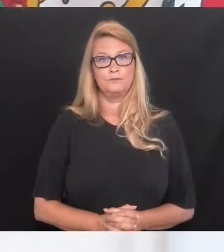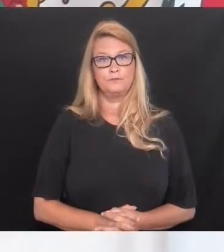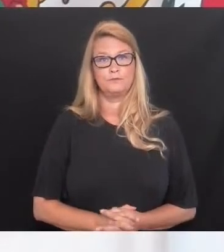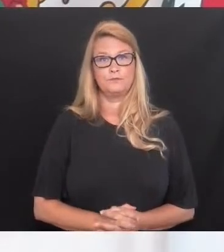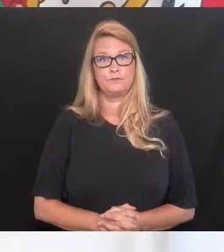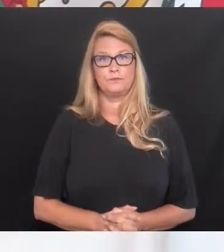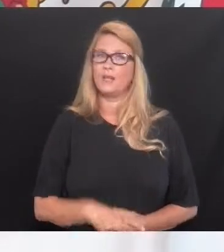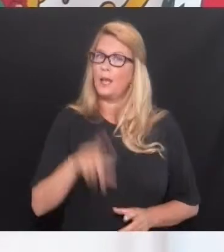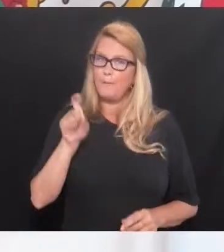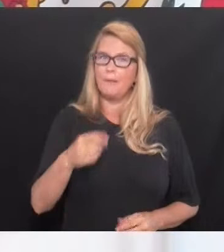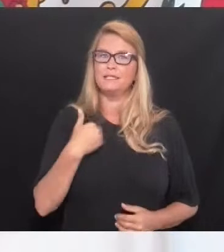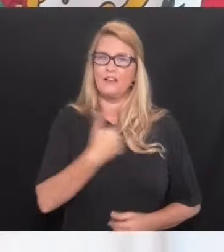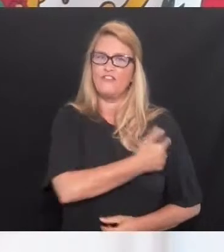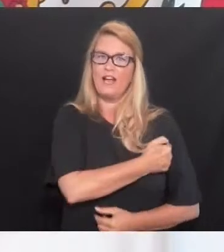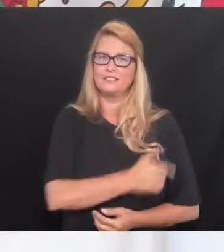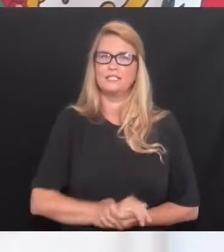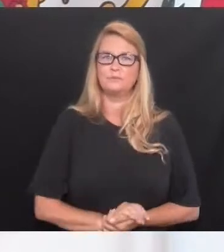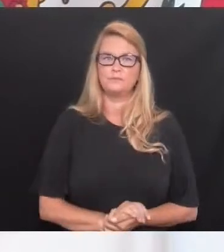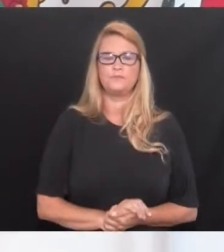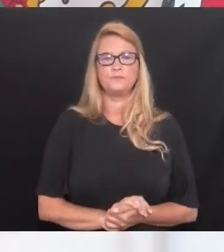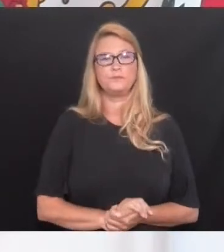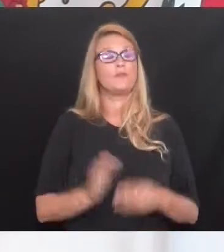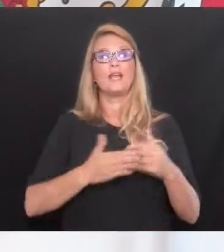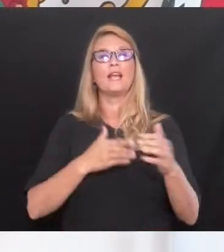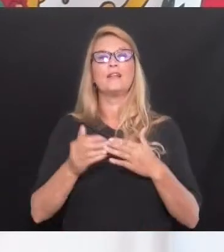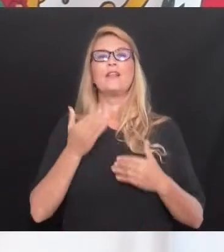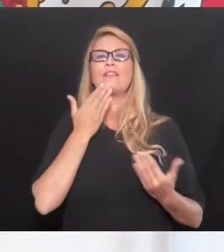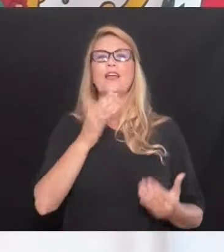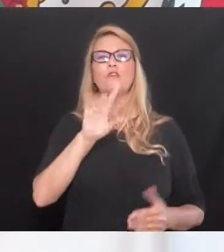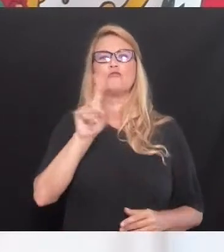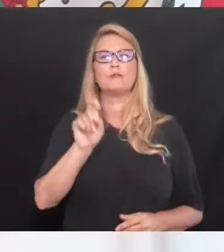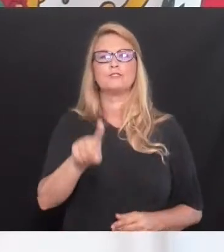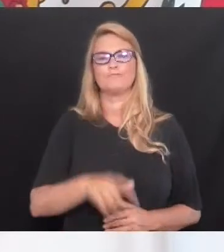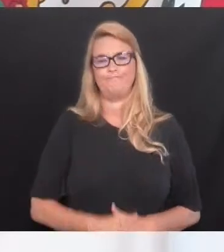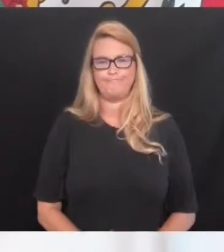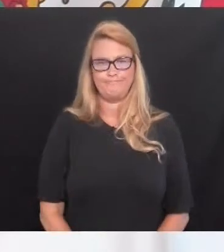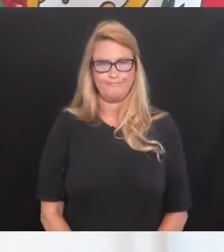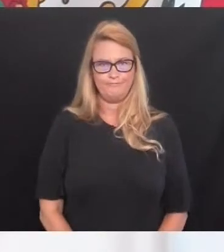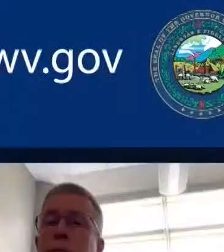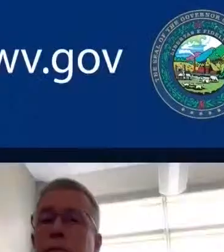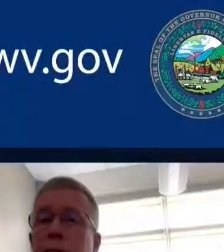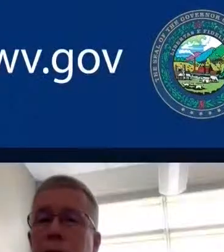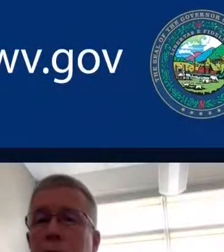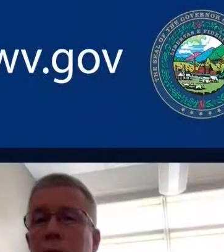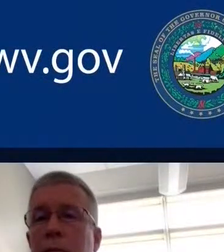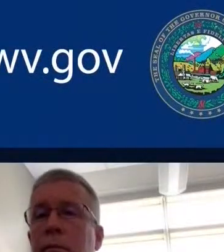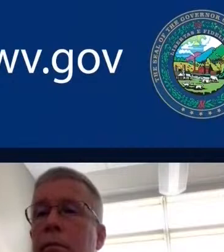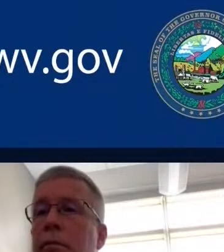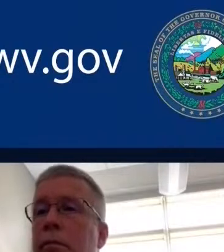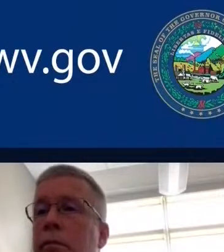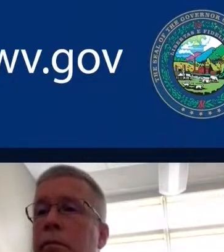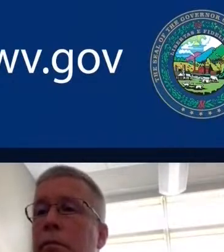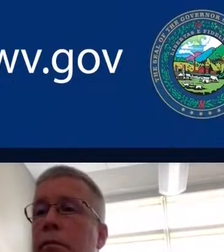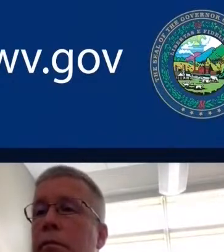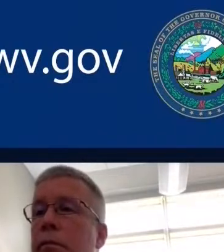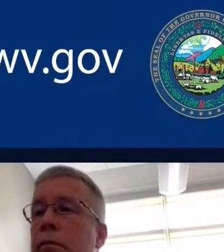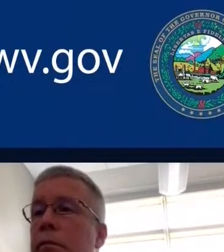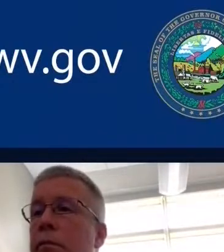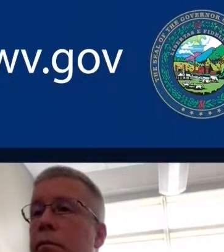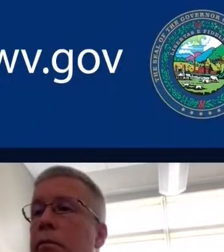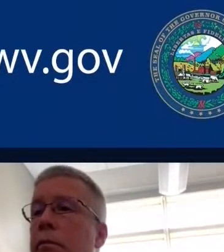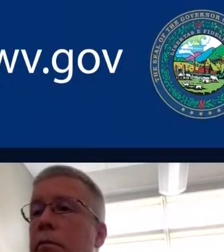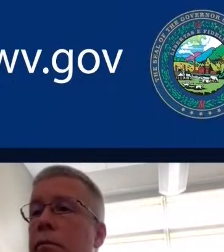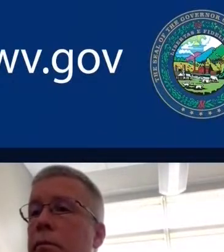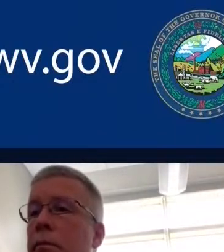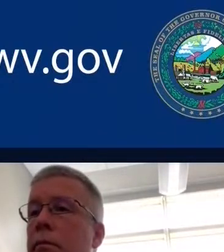You got to get vaccinated. Anyway, Charles, thank you. All right, thank you, Charles. Next, we'll go to Mark Curtis with Nexstar